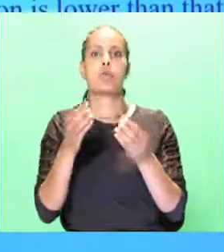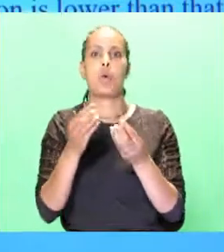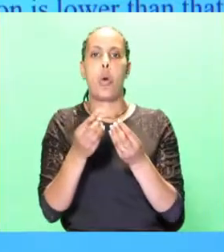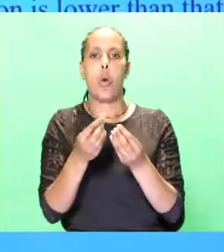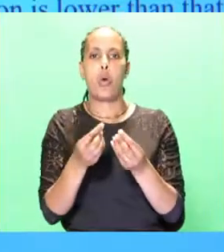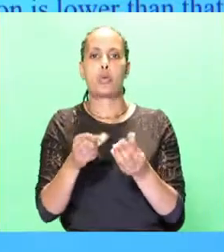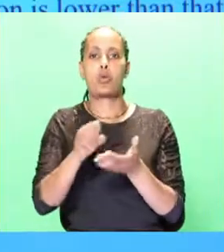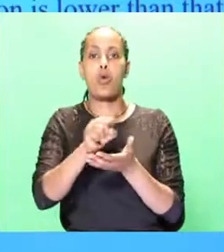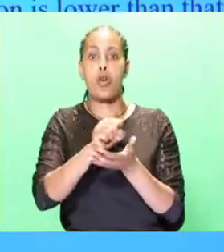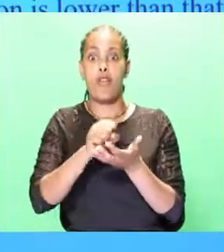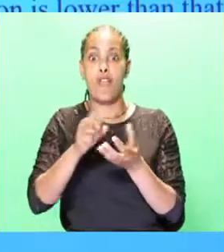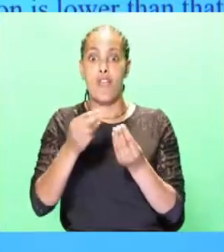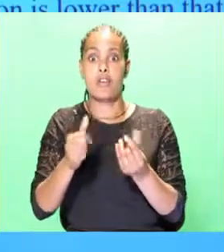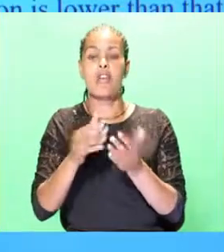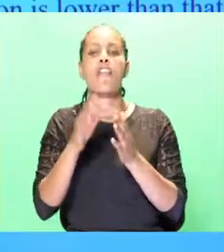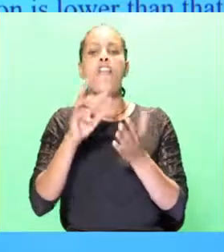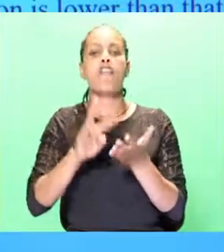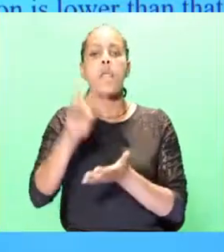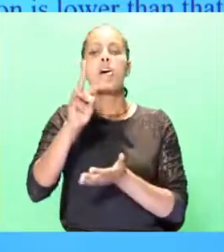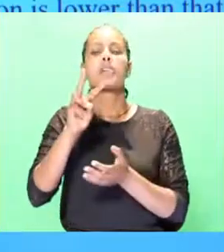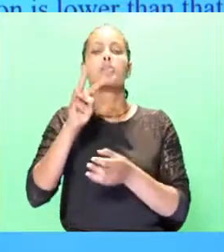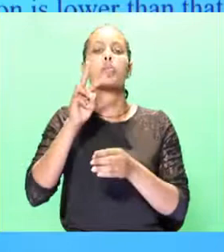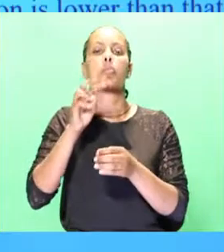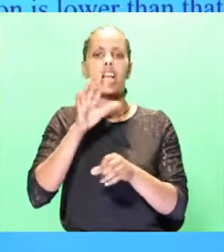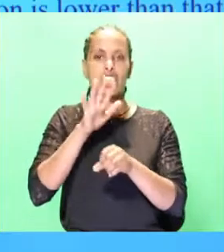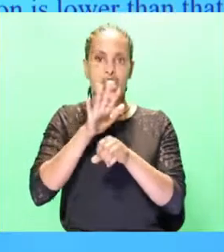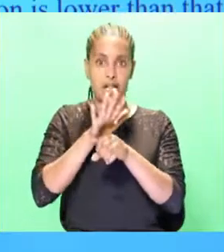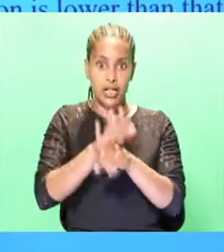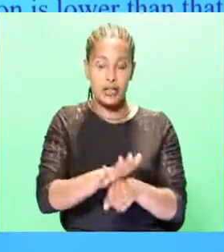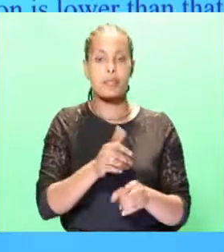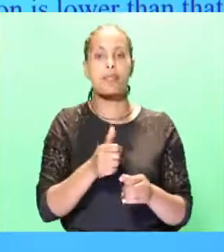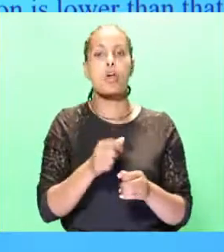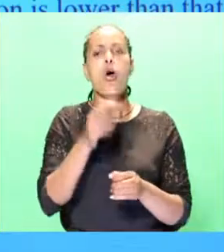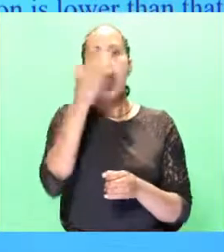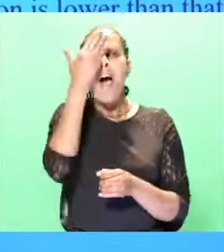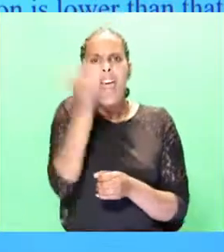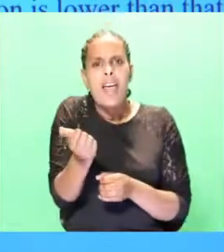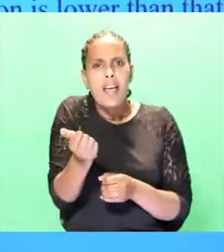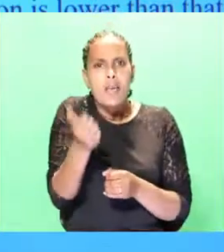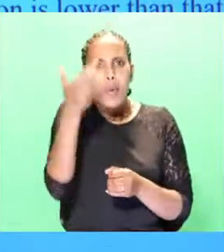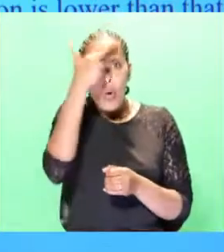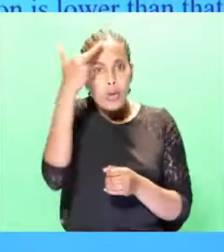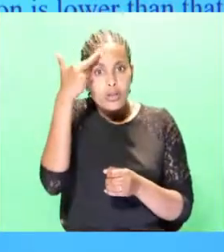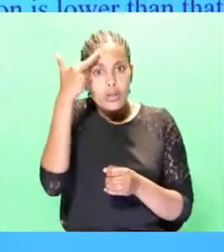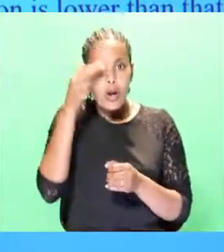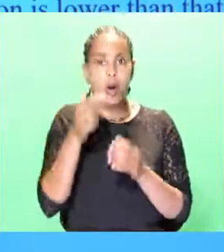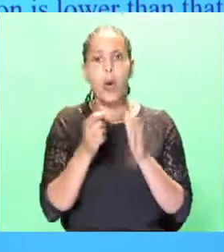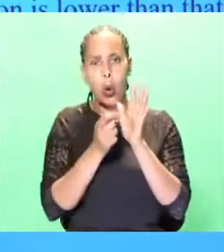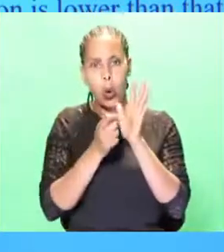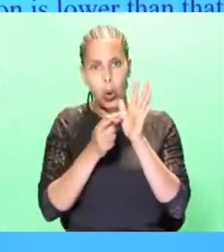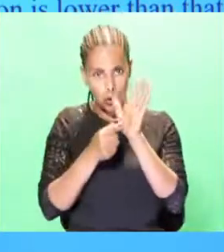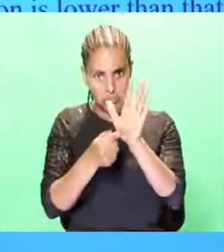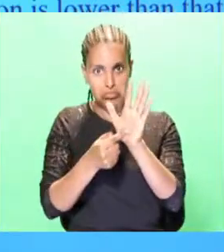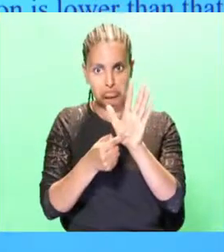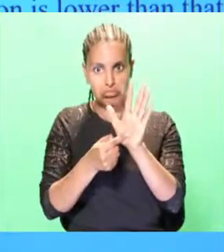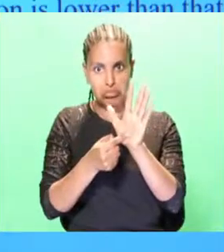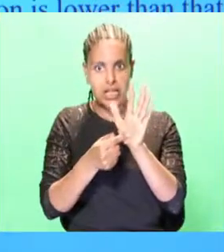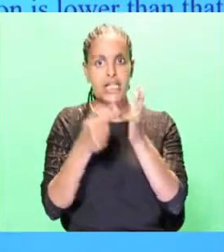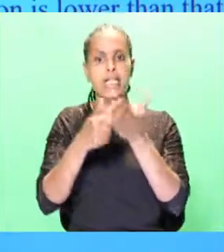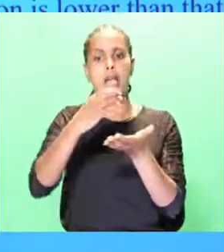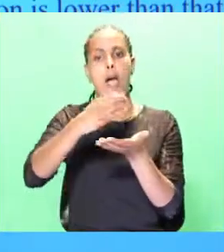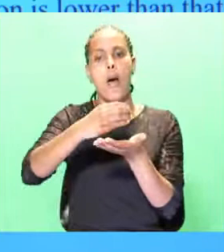lowers its vapor pressure. Why? Because, look, this is a